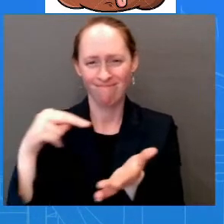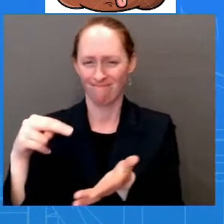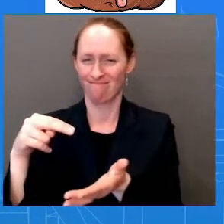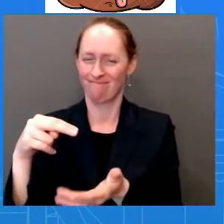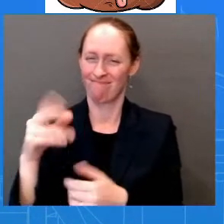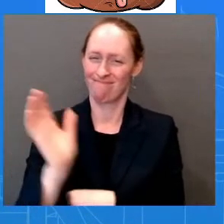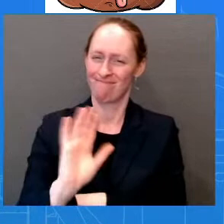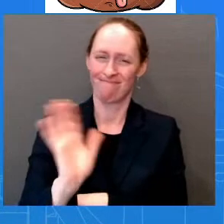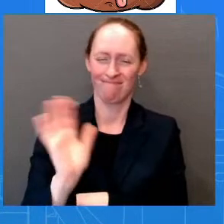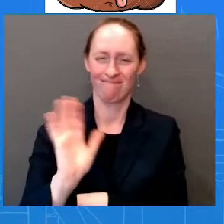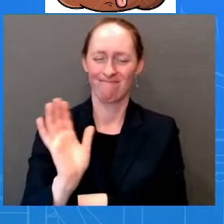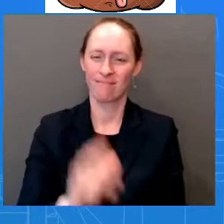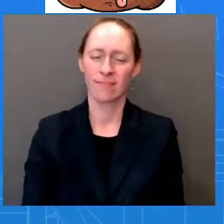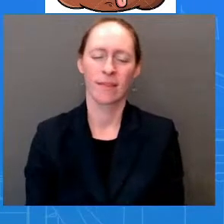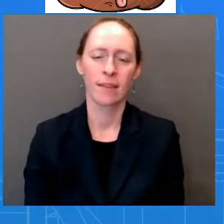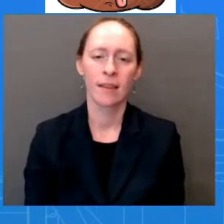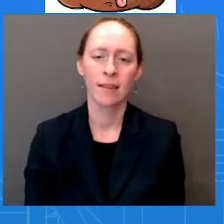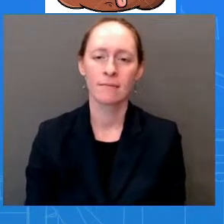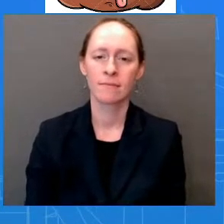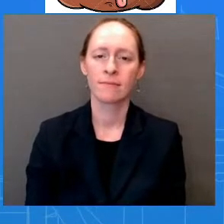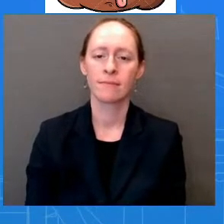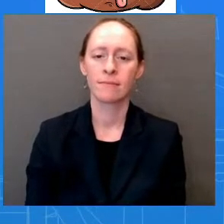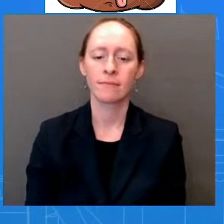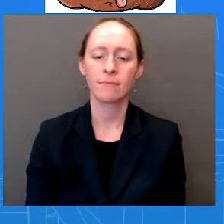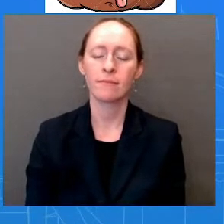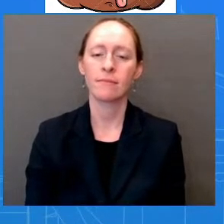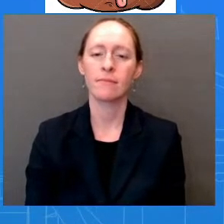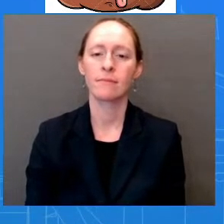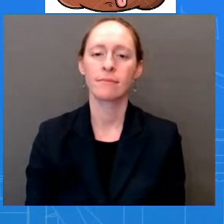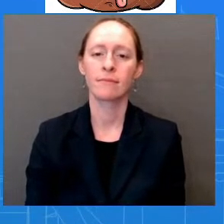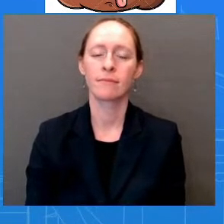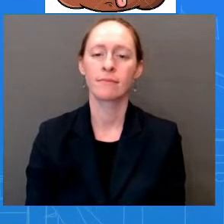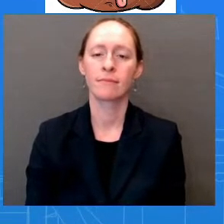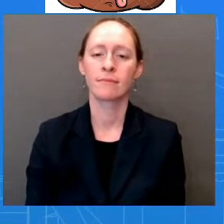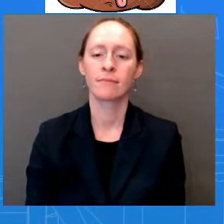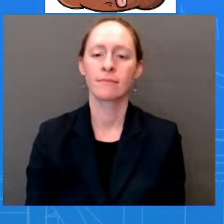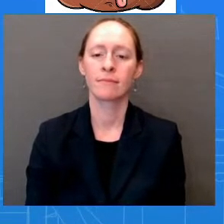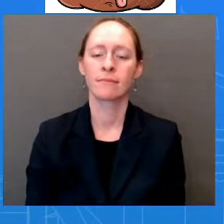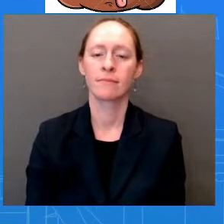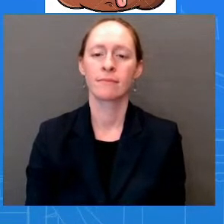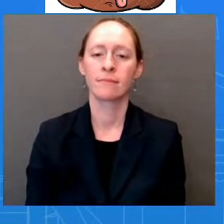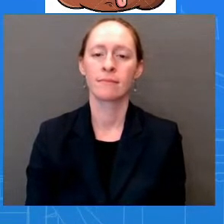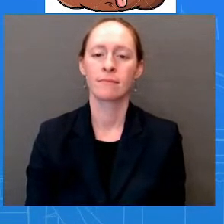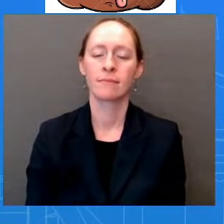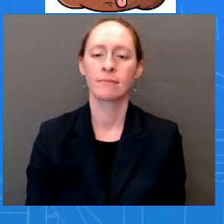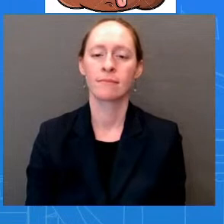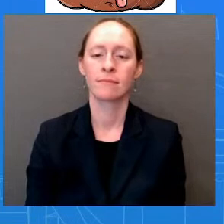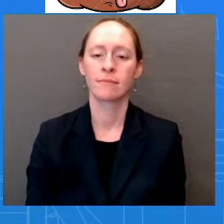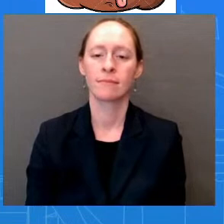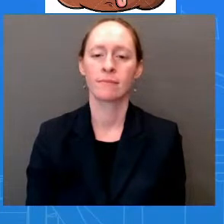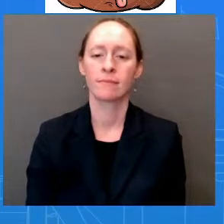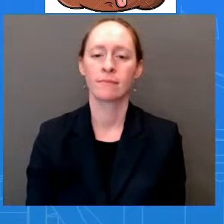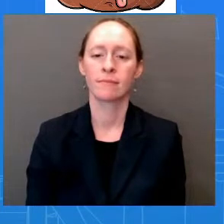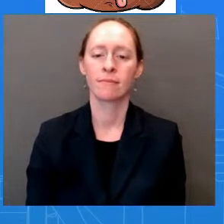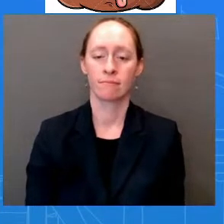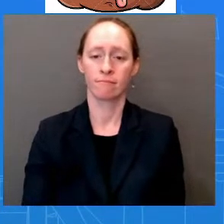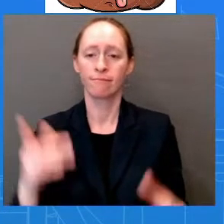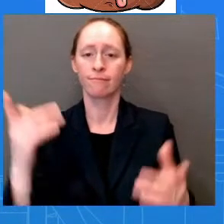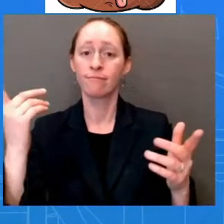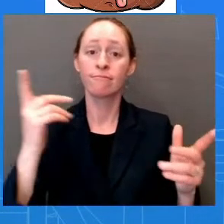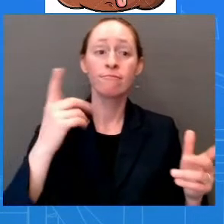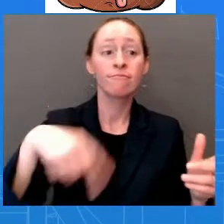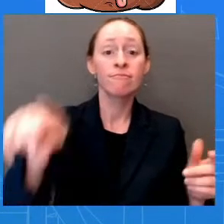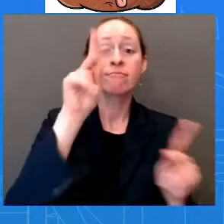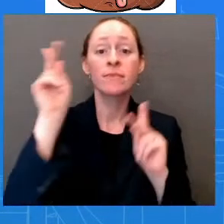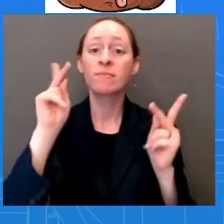Fierro, and Thomas James and others we are still learning about stopped the gunman before